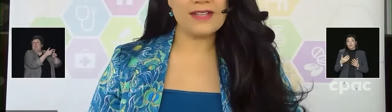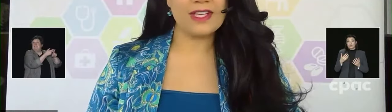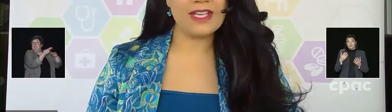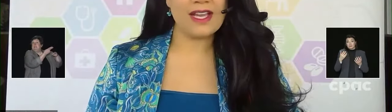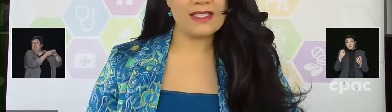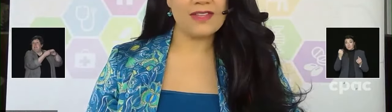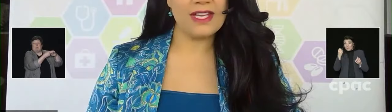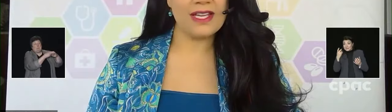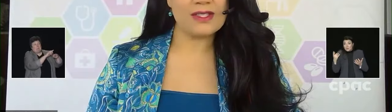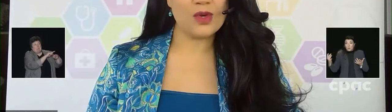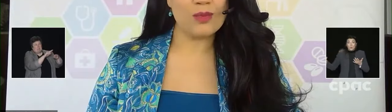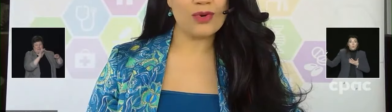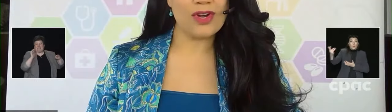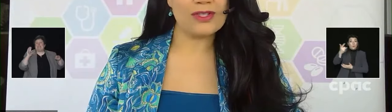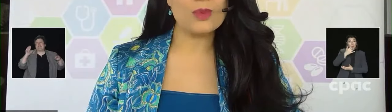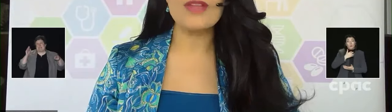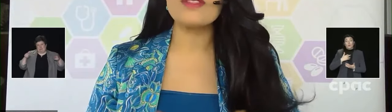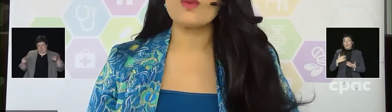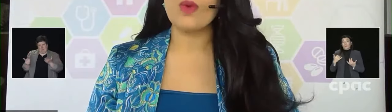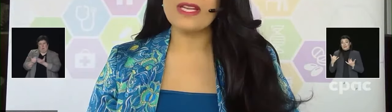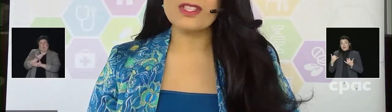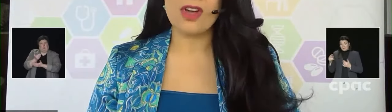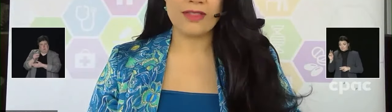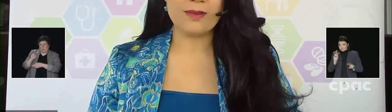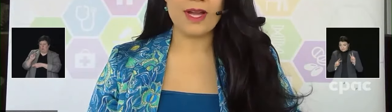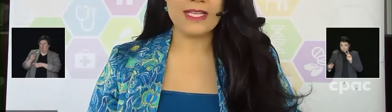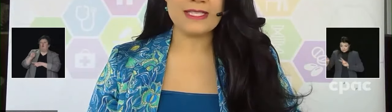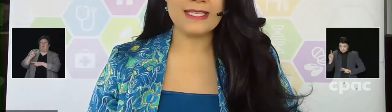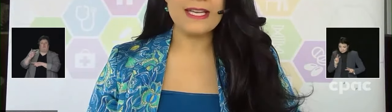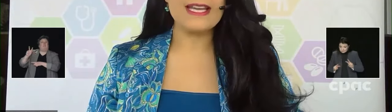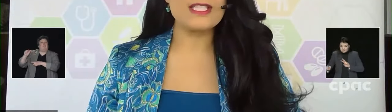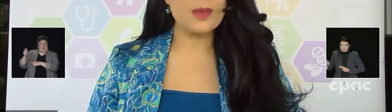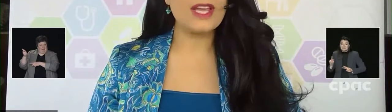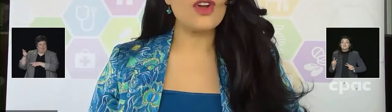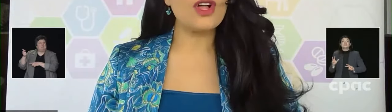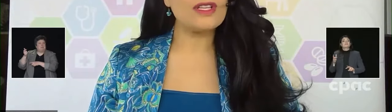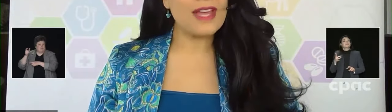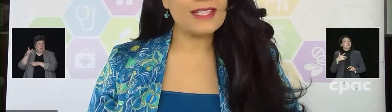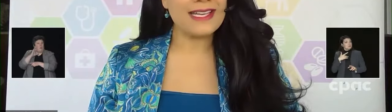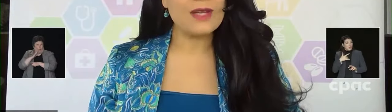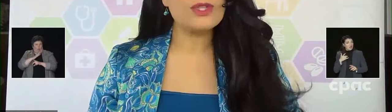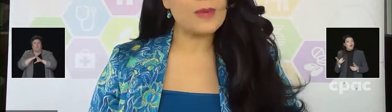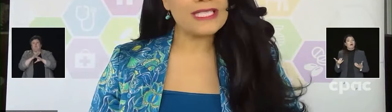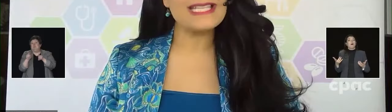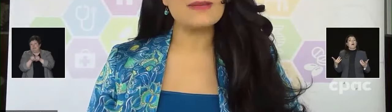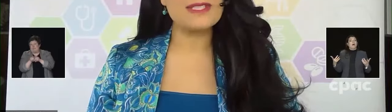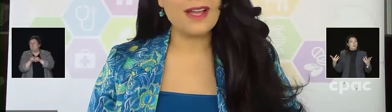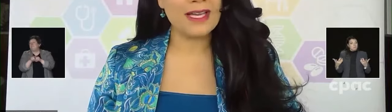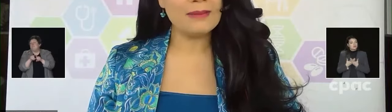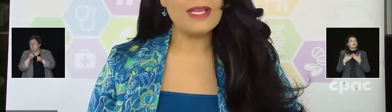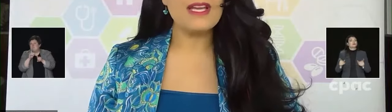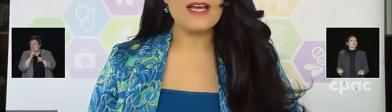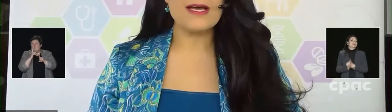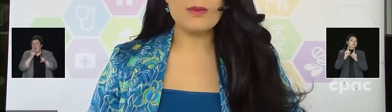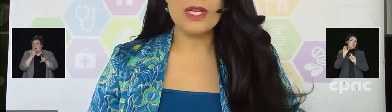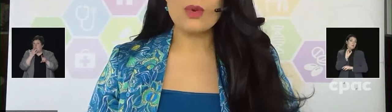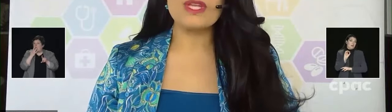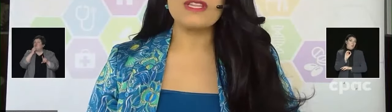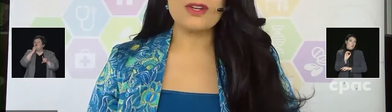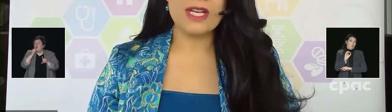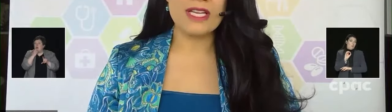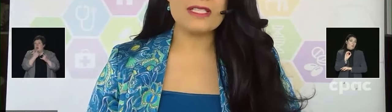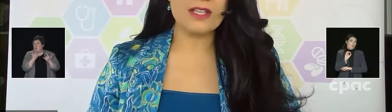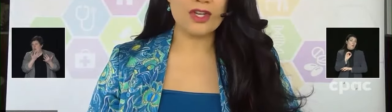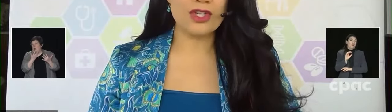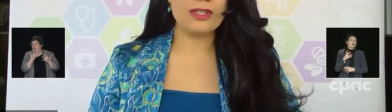be significant activity against Omicron. So rather than wait to authorize until we get all of that data, which might take some time, we know